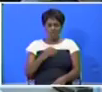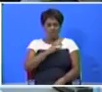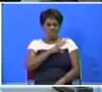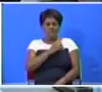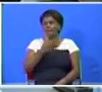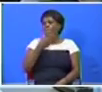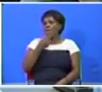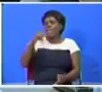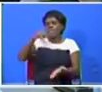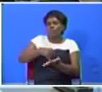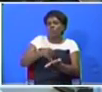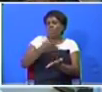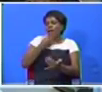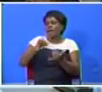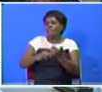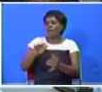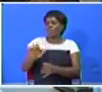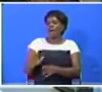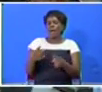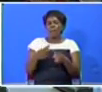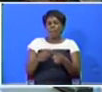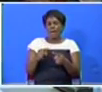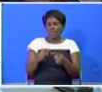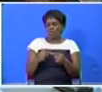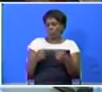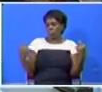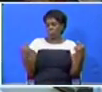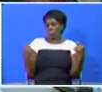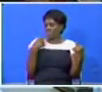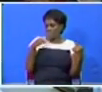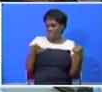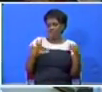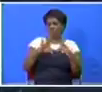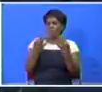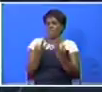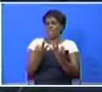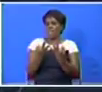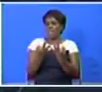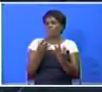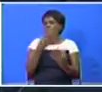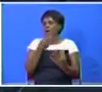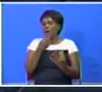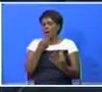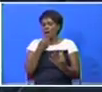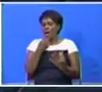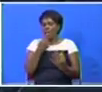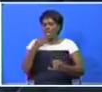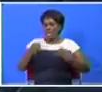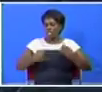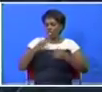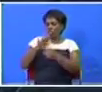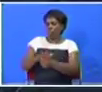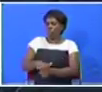men, including her own husband. But Kaloki refuted Mbalu's claim, saying he's a family man and that he doesn't find fun in harassing